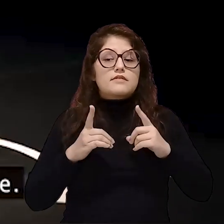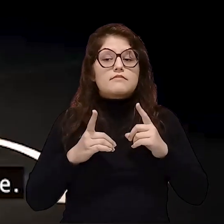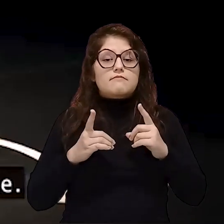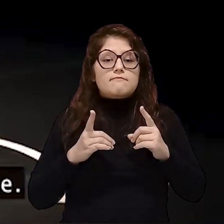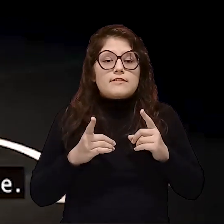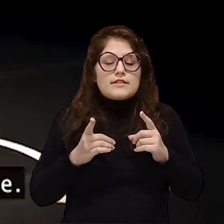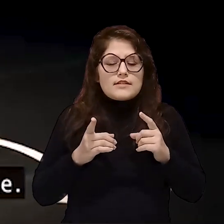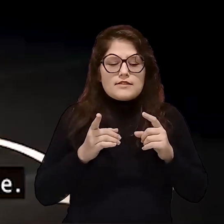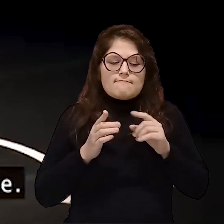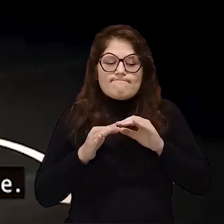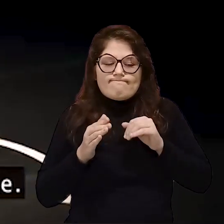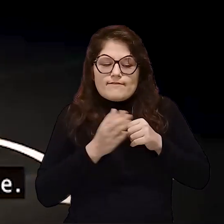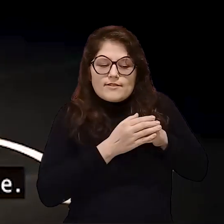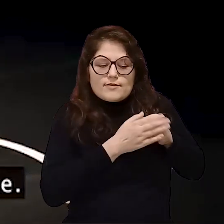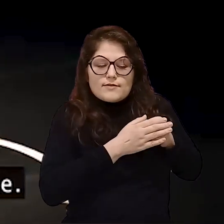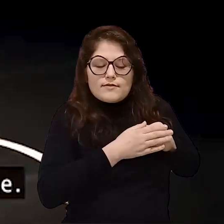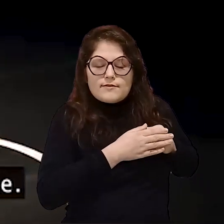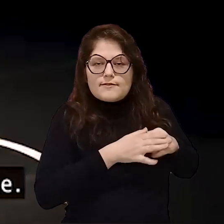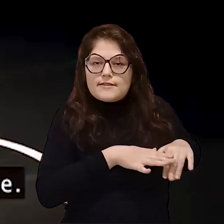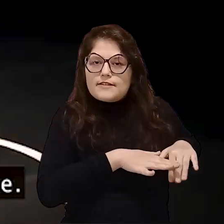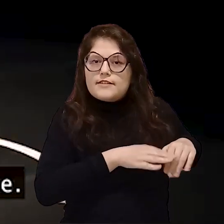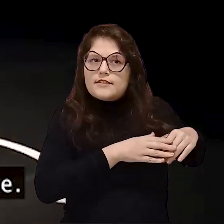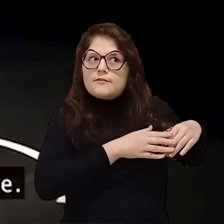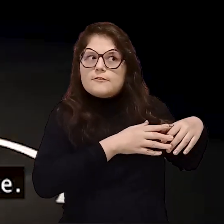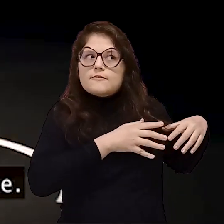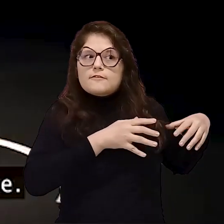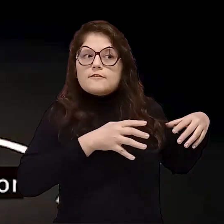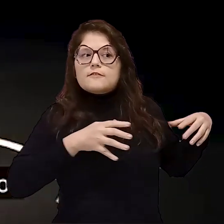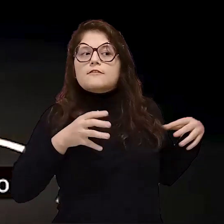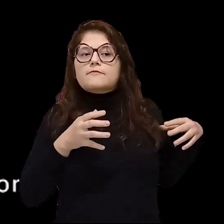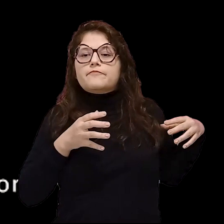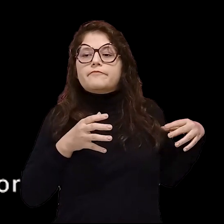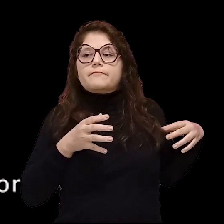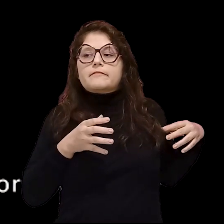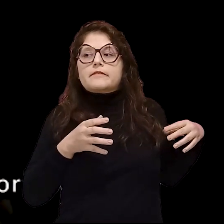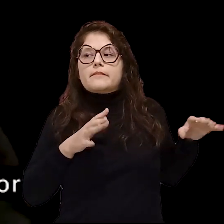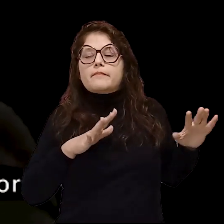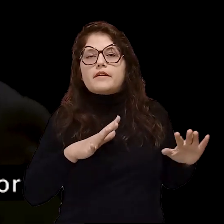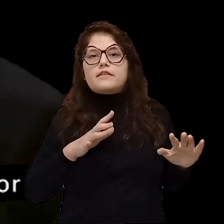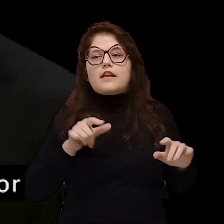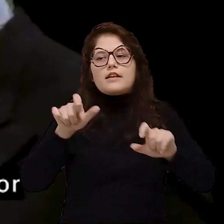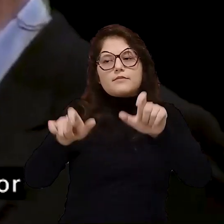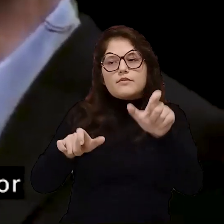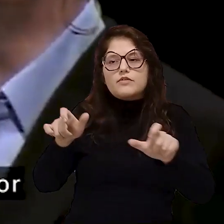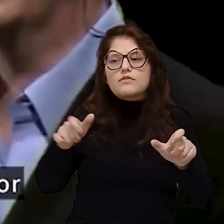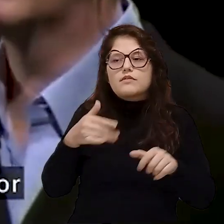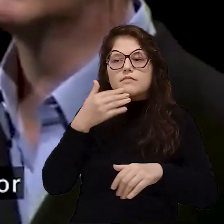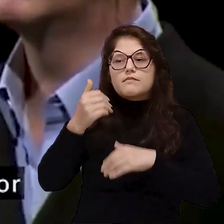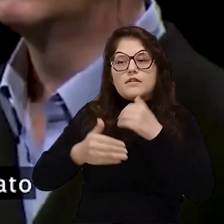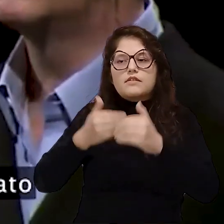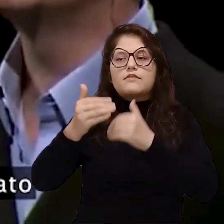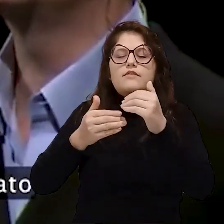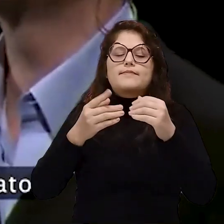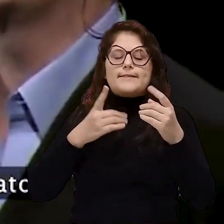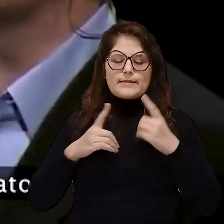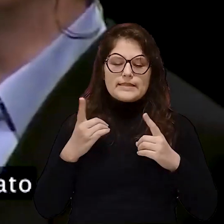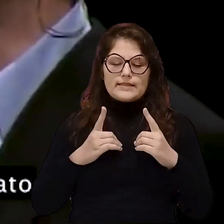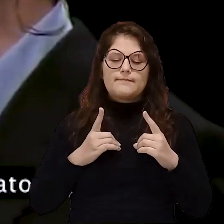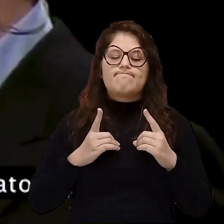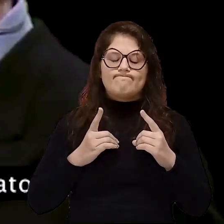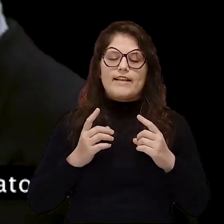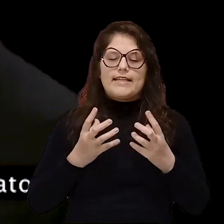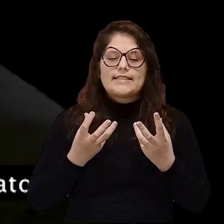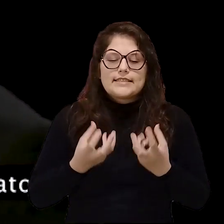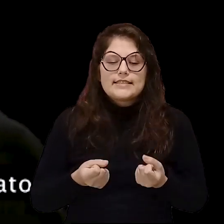it. While you hide from it, it grows. And the people who do better are the ones who are able